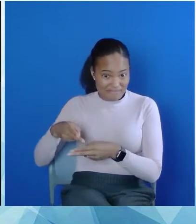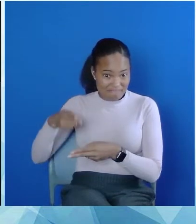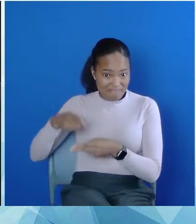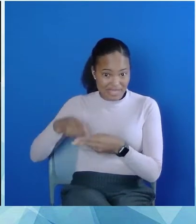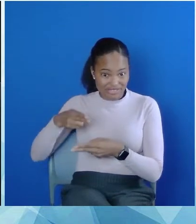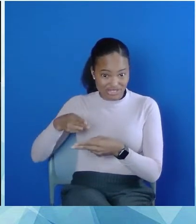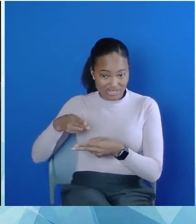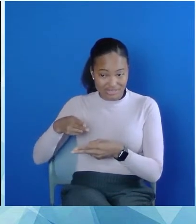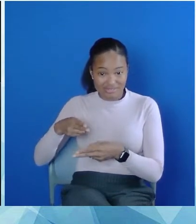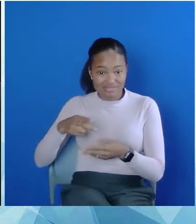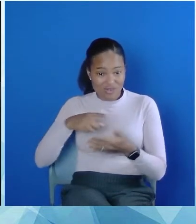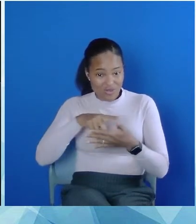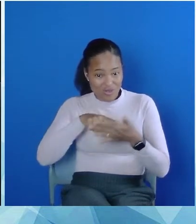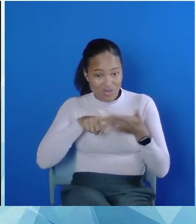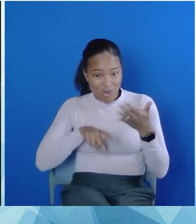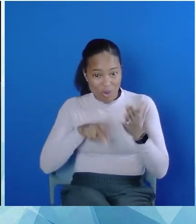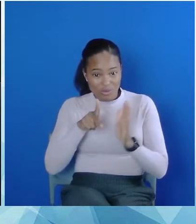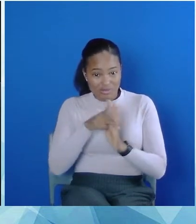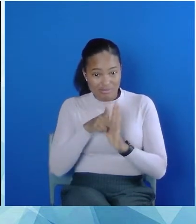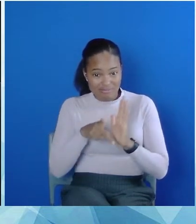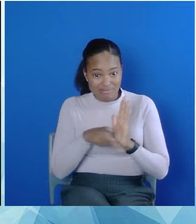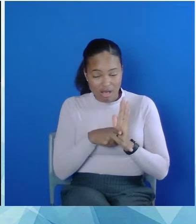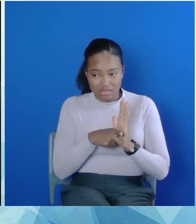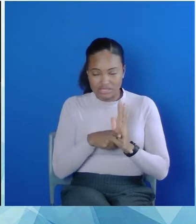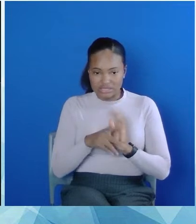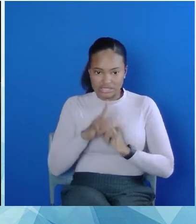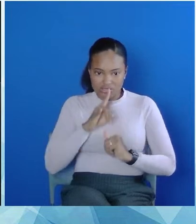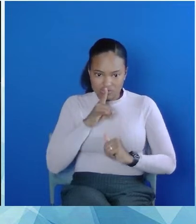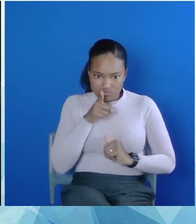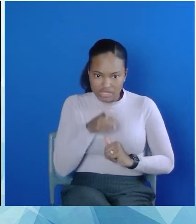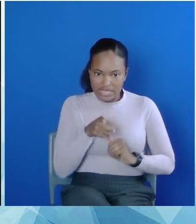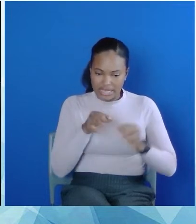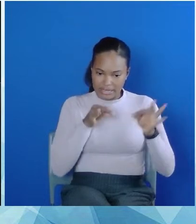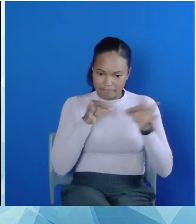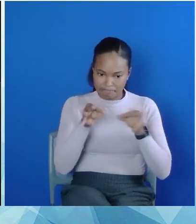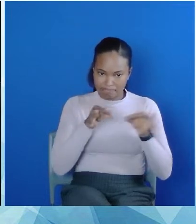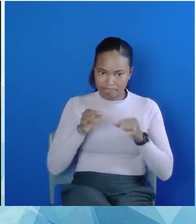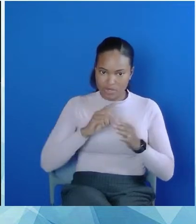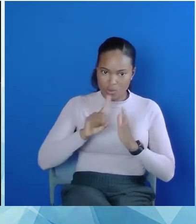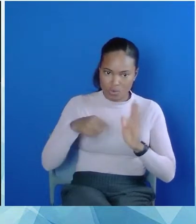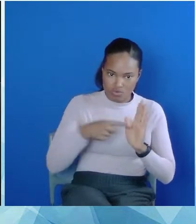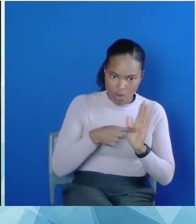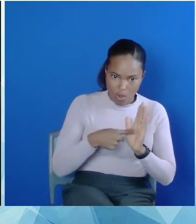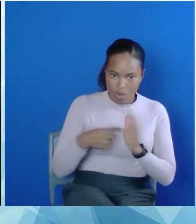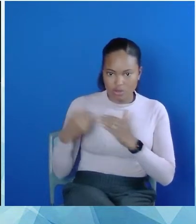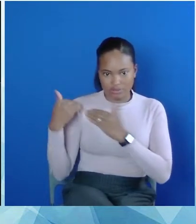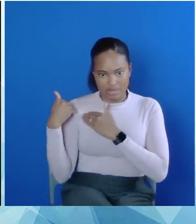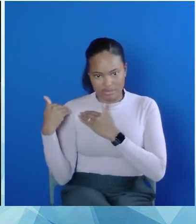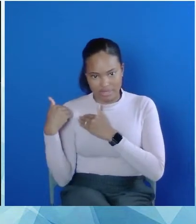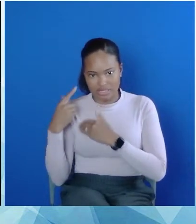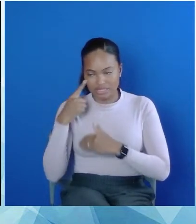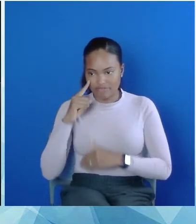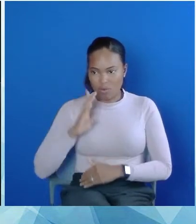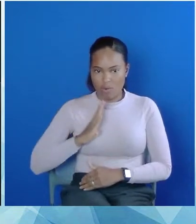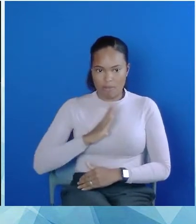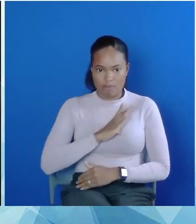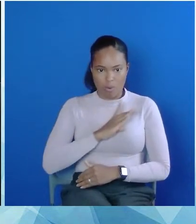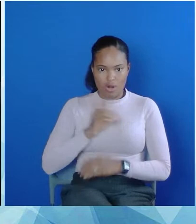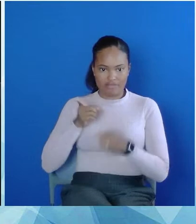Those policies really spell out the role and responsibilities of the board of directors and the role and responsibilities of